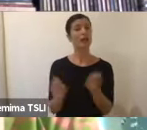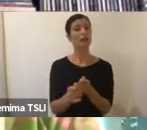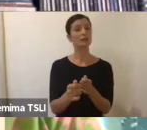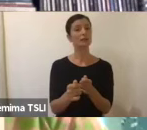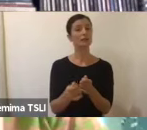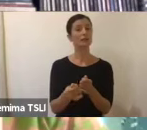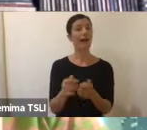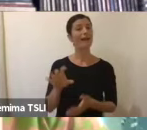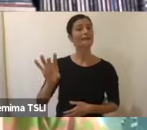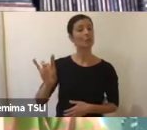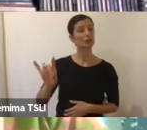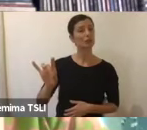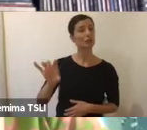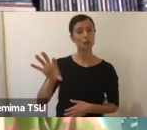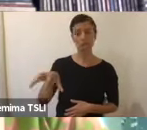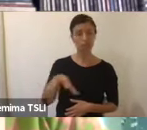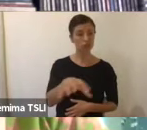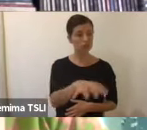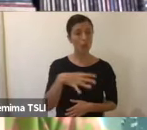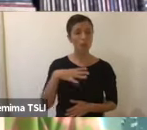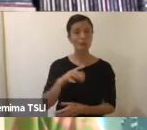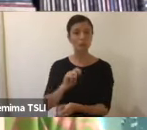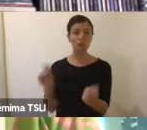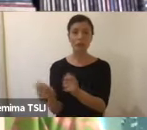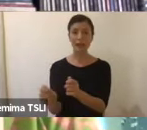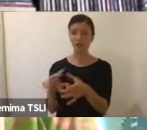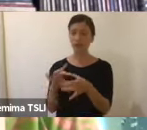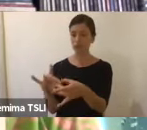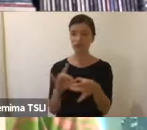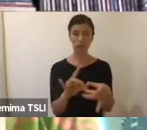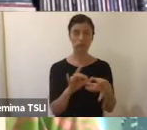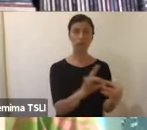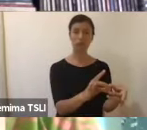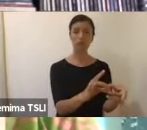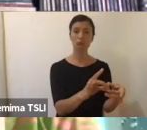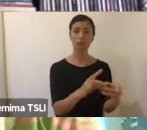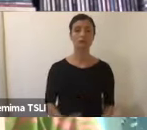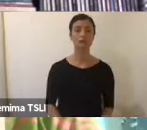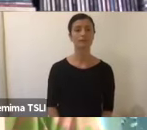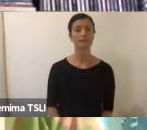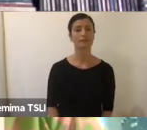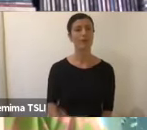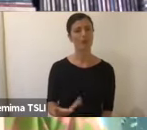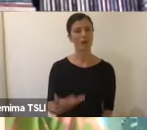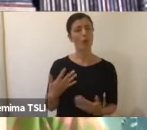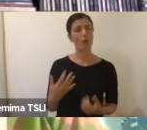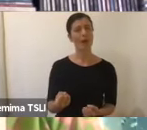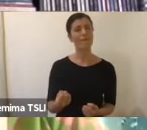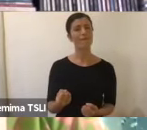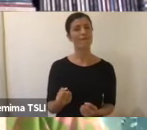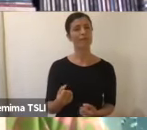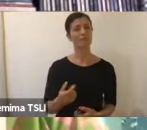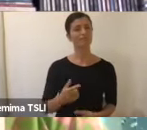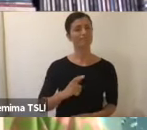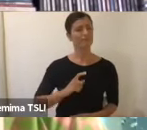um and I think dukkah discomfort or suffering is involved in this um it's